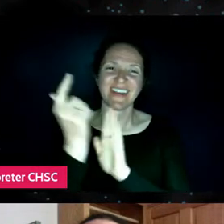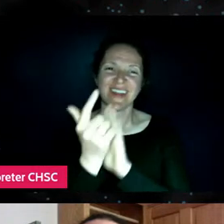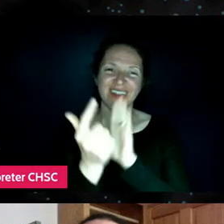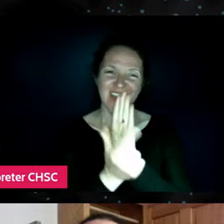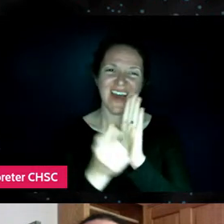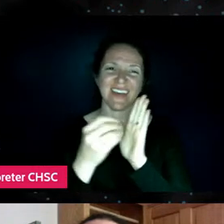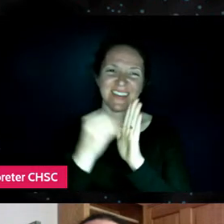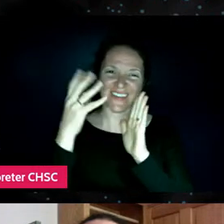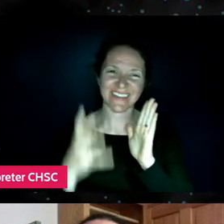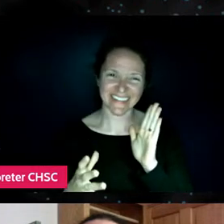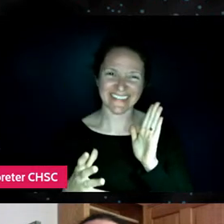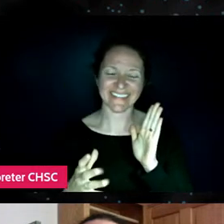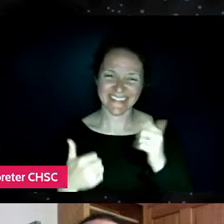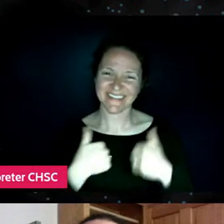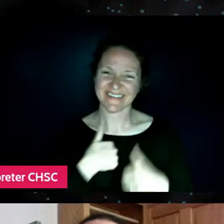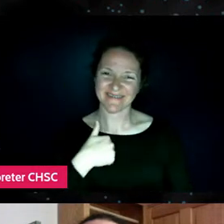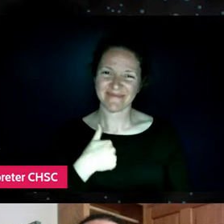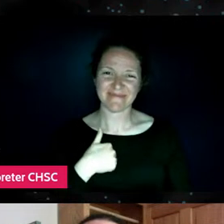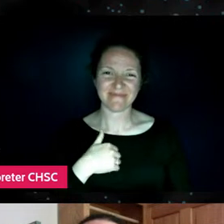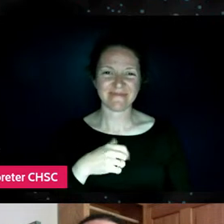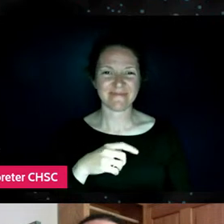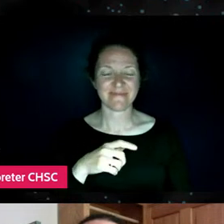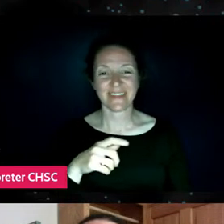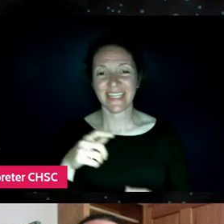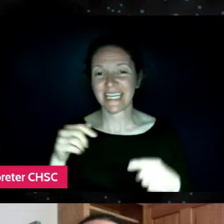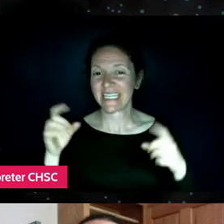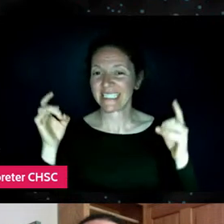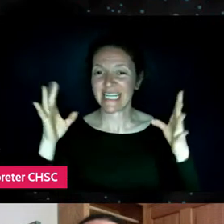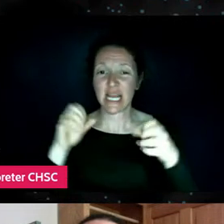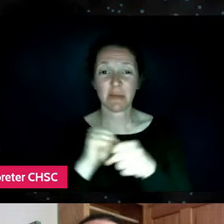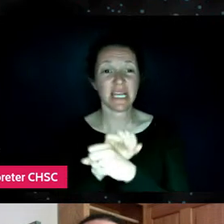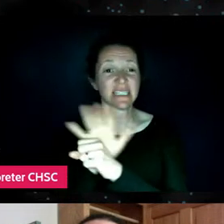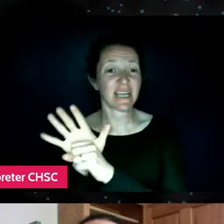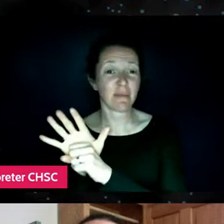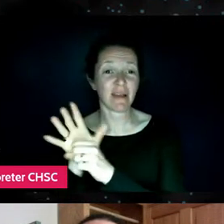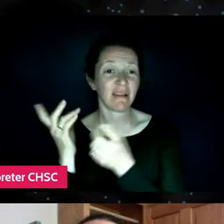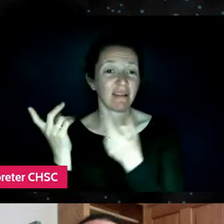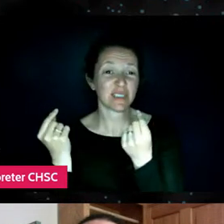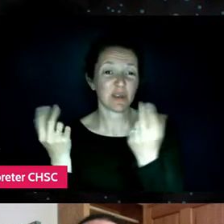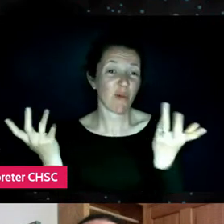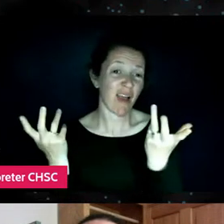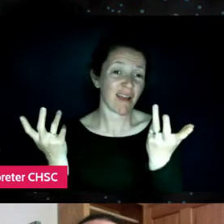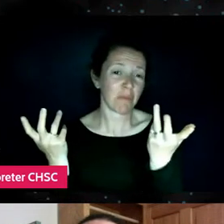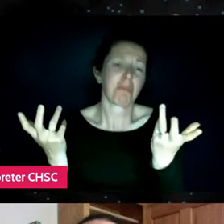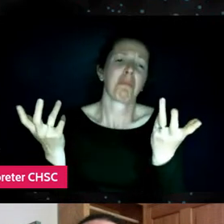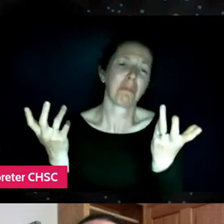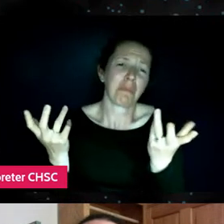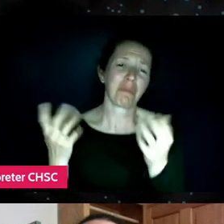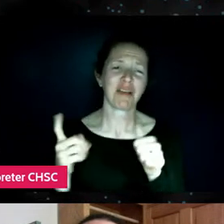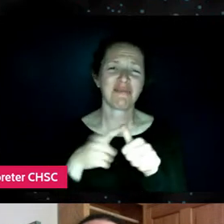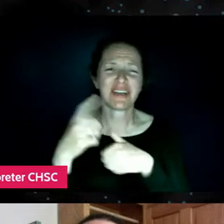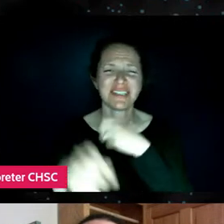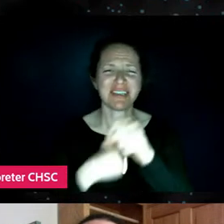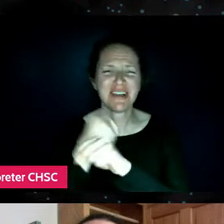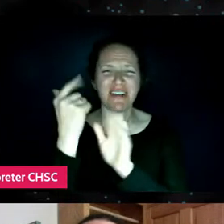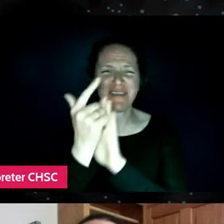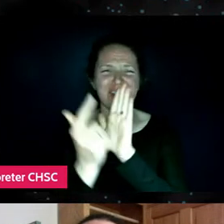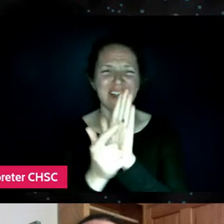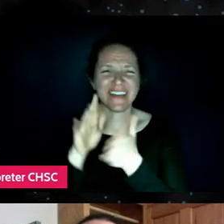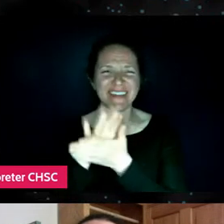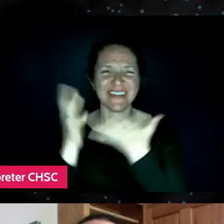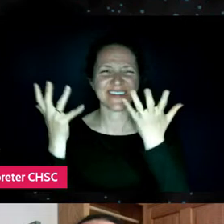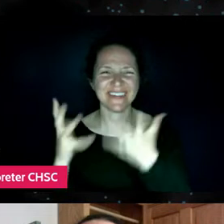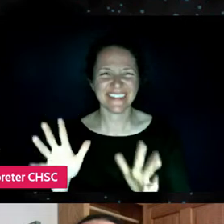got a terrible pandemic and there's nothing better to do than get a first year of law school out of the way. So that is